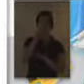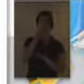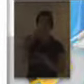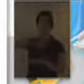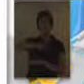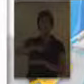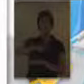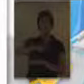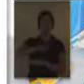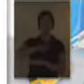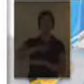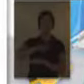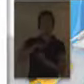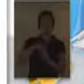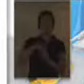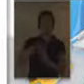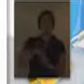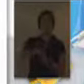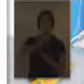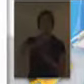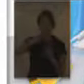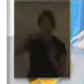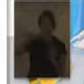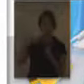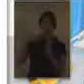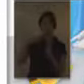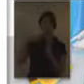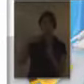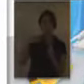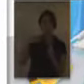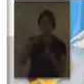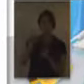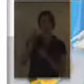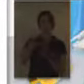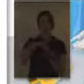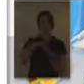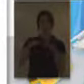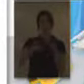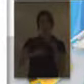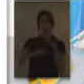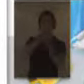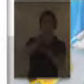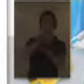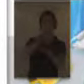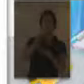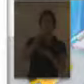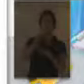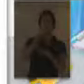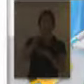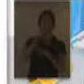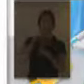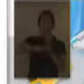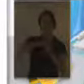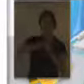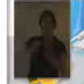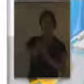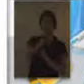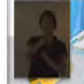we've developed through web systems. This API system is developed in